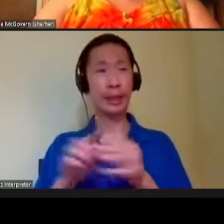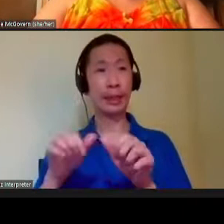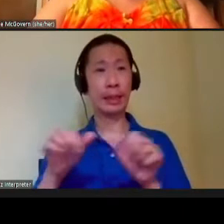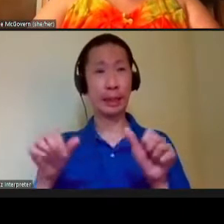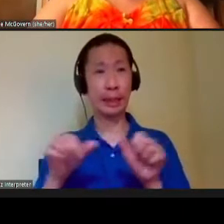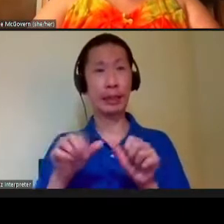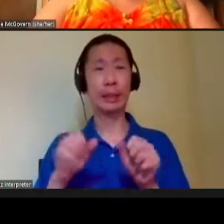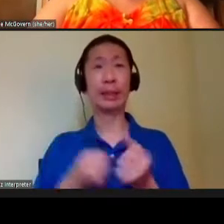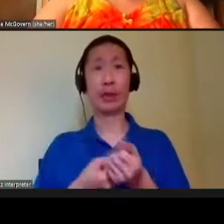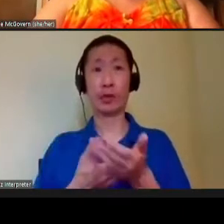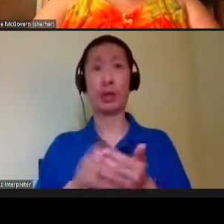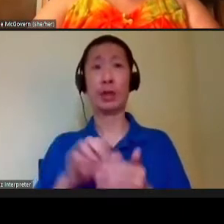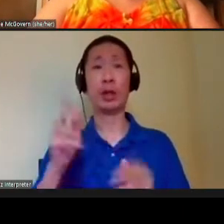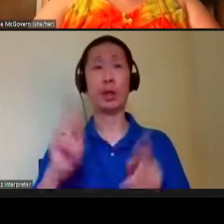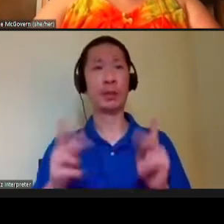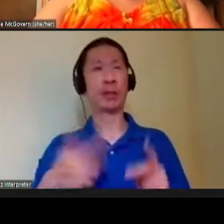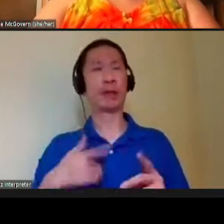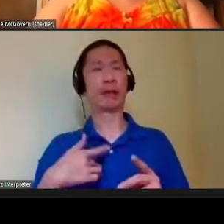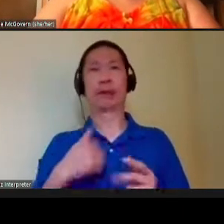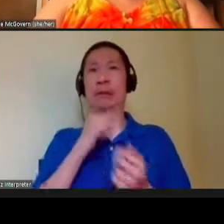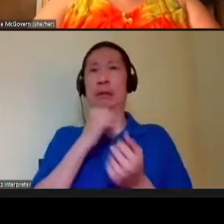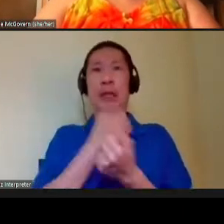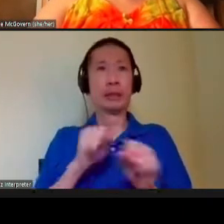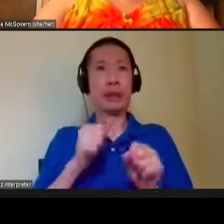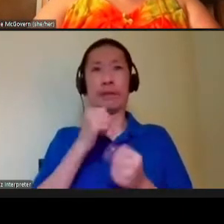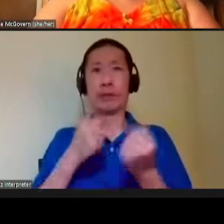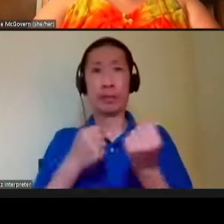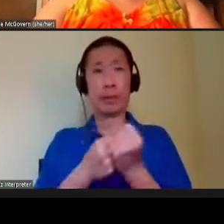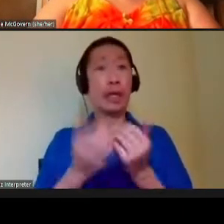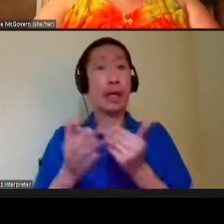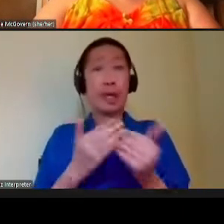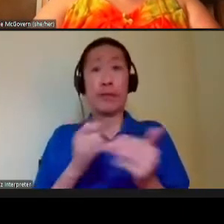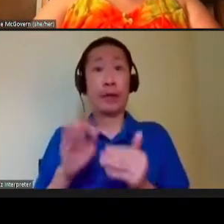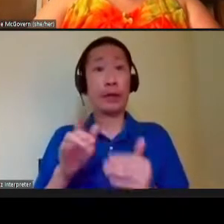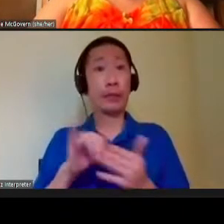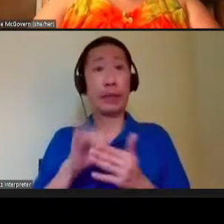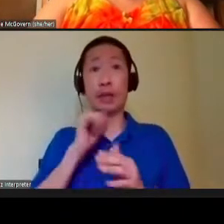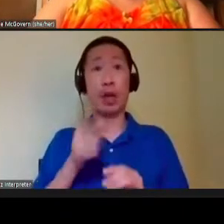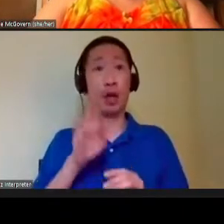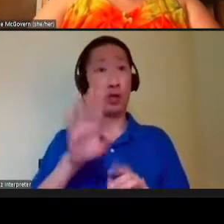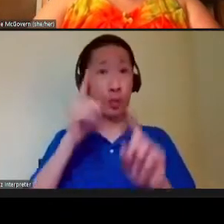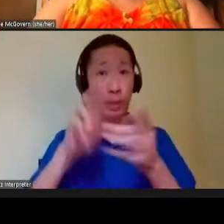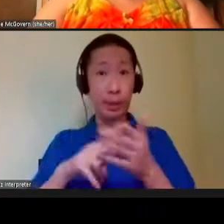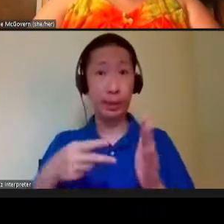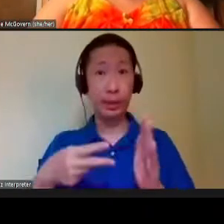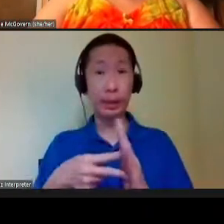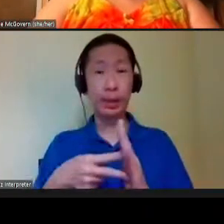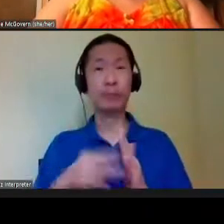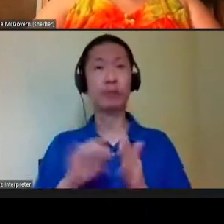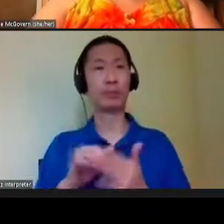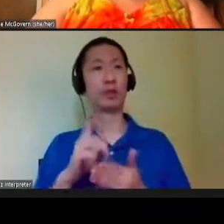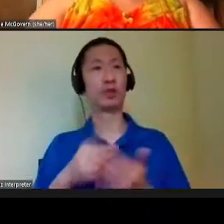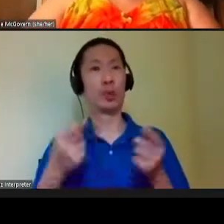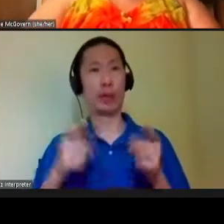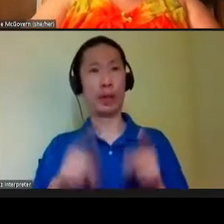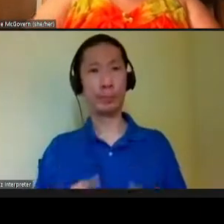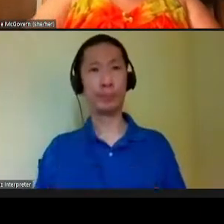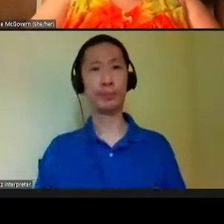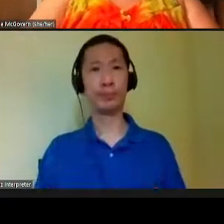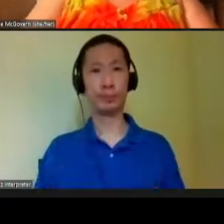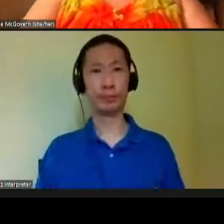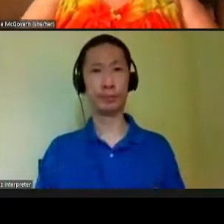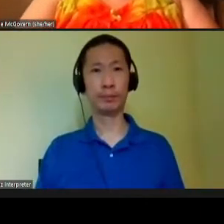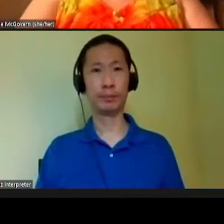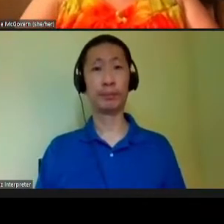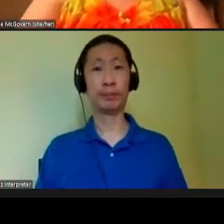other people feel unsafe and unsupported, even if that's not what you were intending with it, that's what it does. And